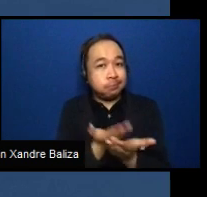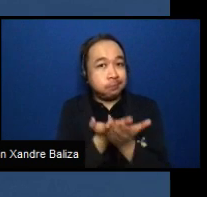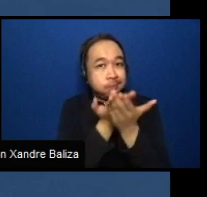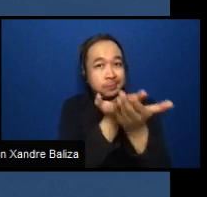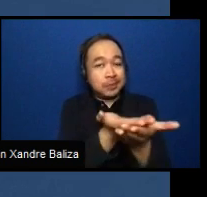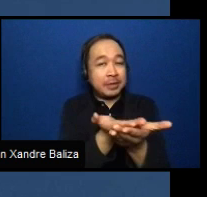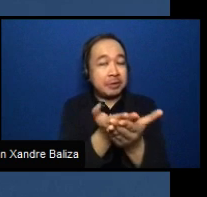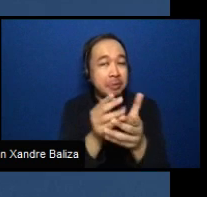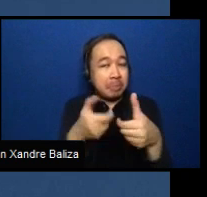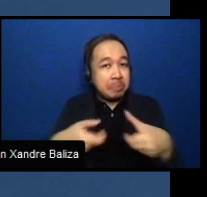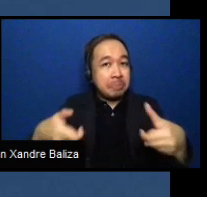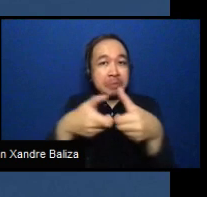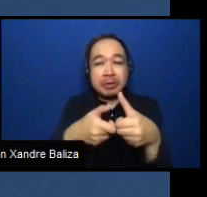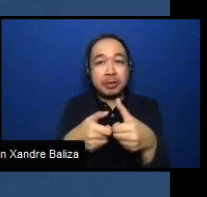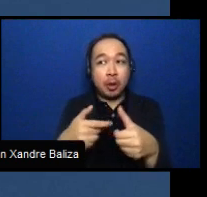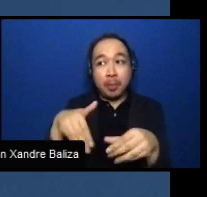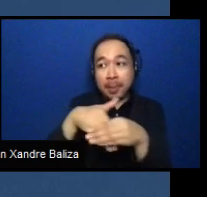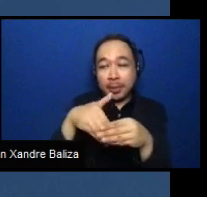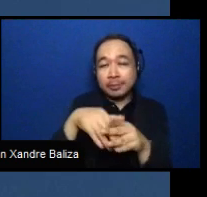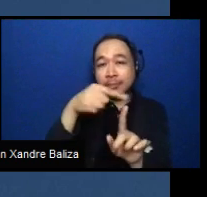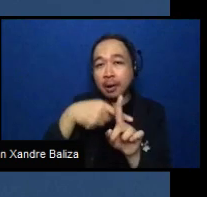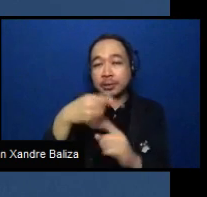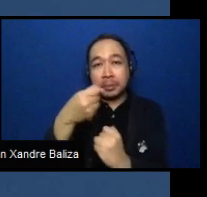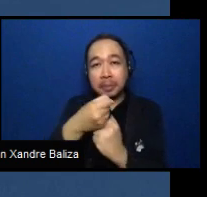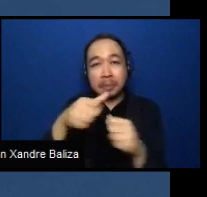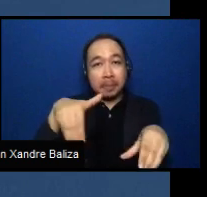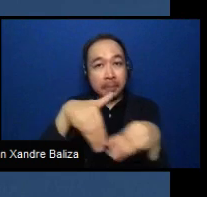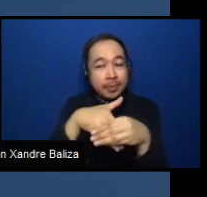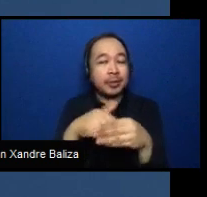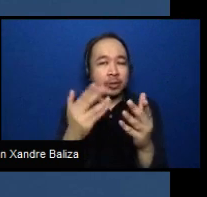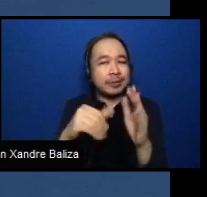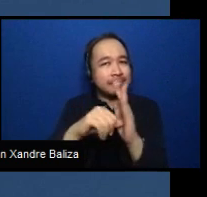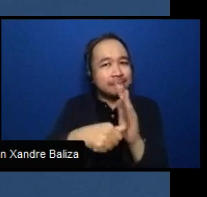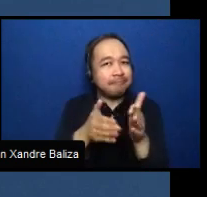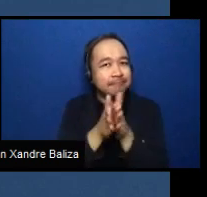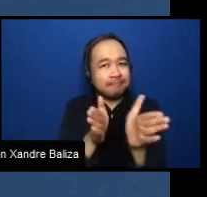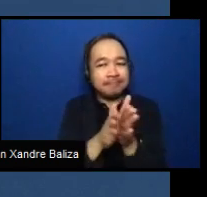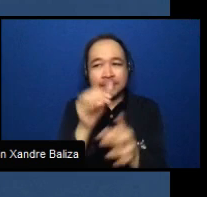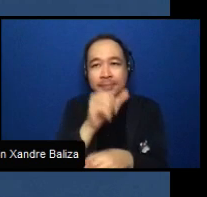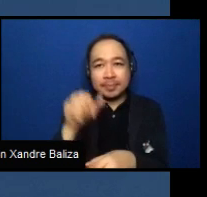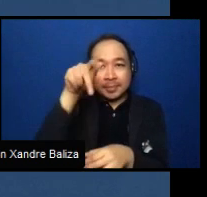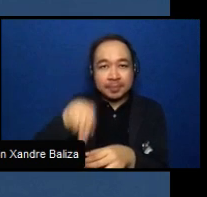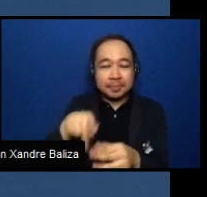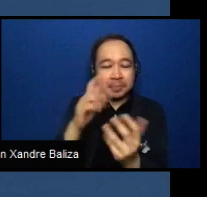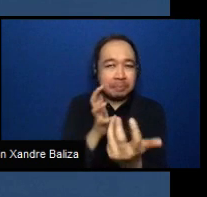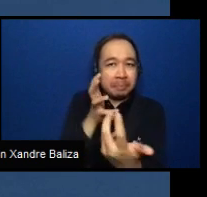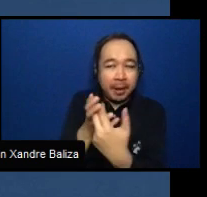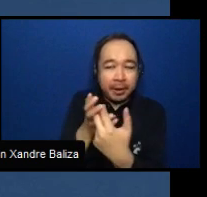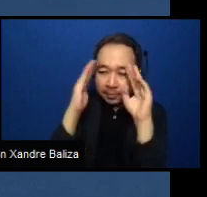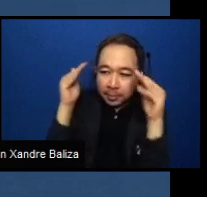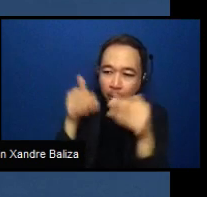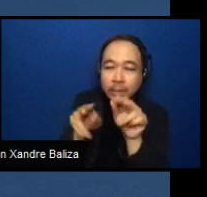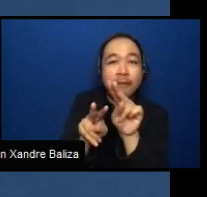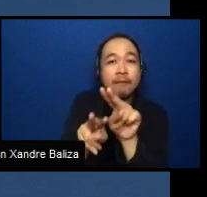and associated members stressed the importance of a region-specific monitoring framework and recommended